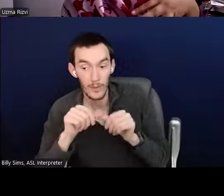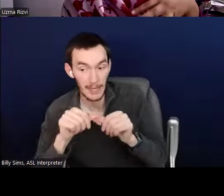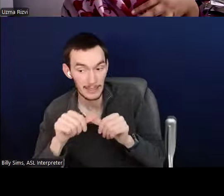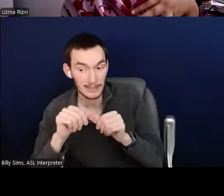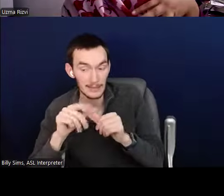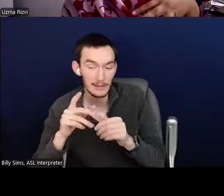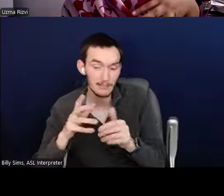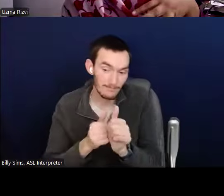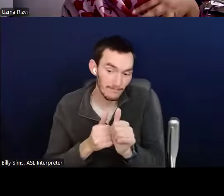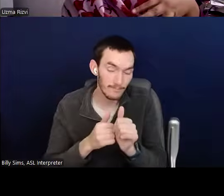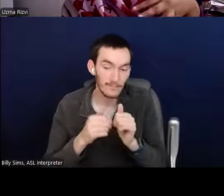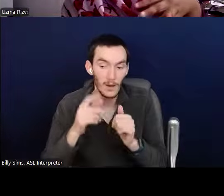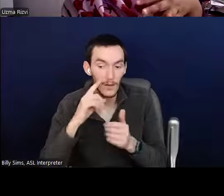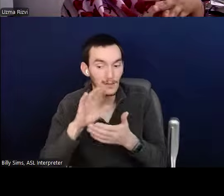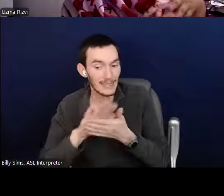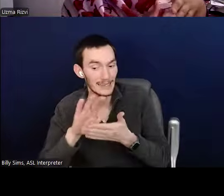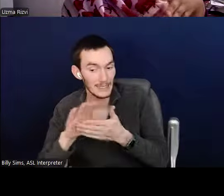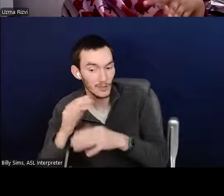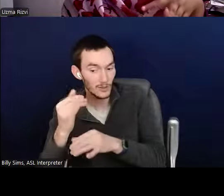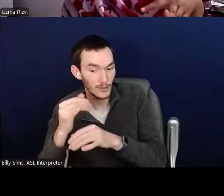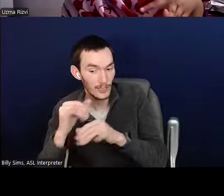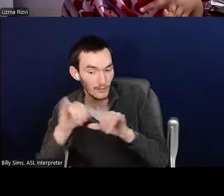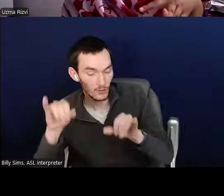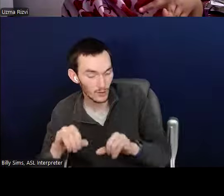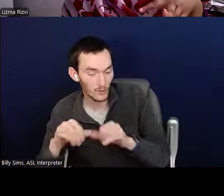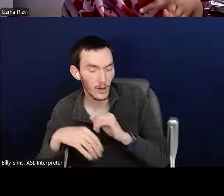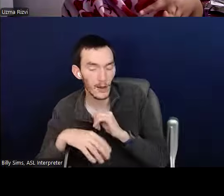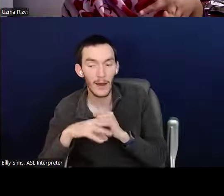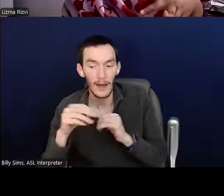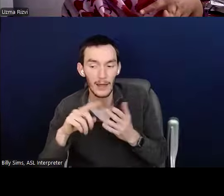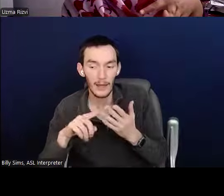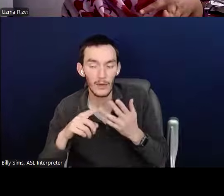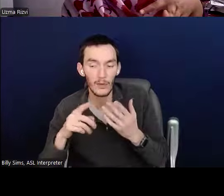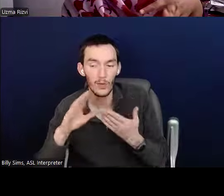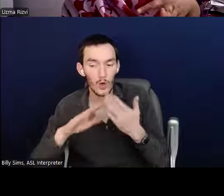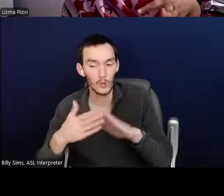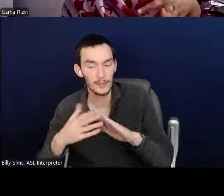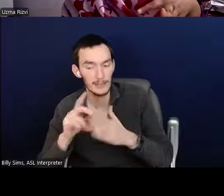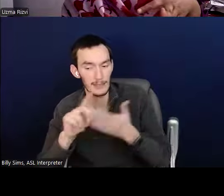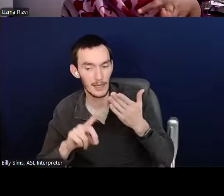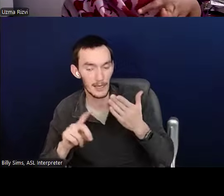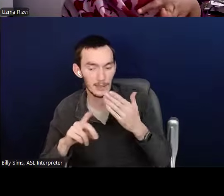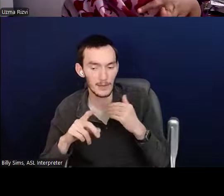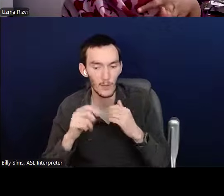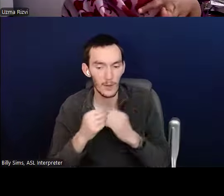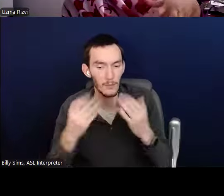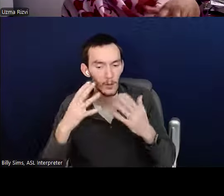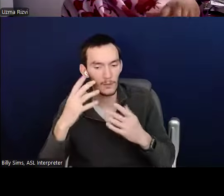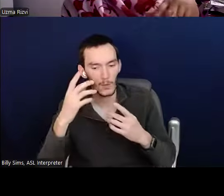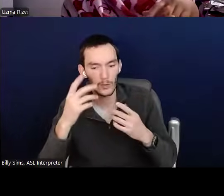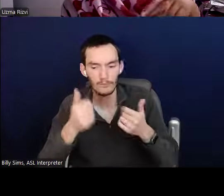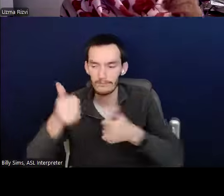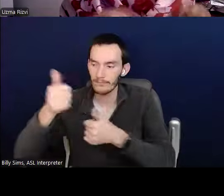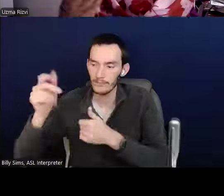of sanitation infrastructure, and through urban design decisions that are made with multiple stakeholders in mind, such